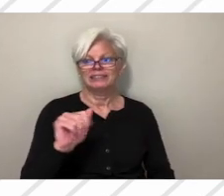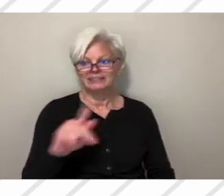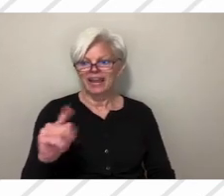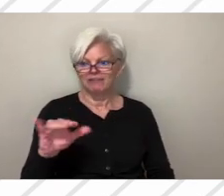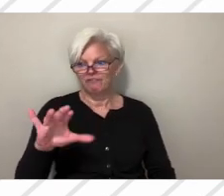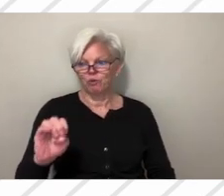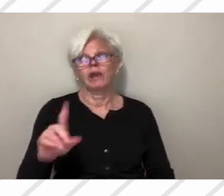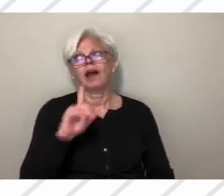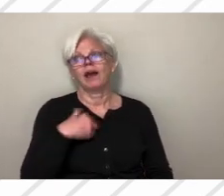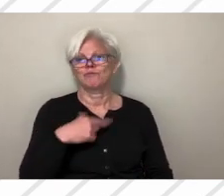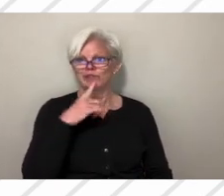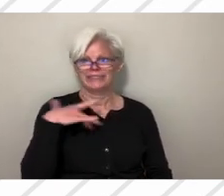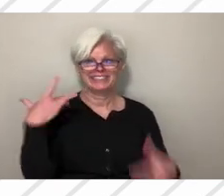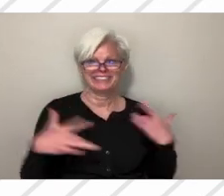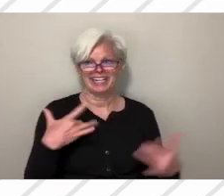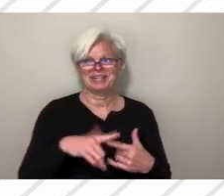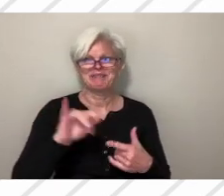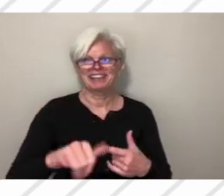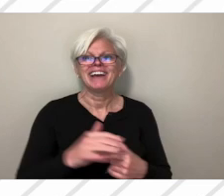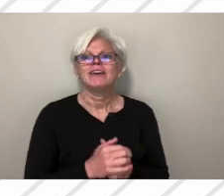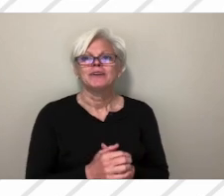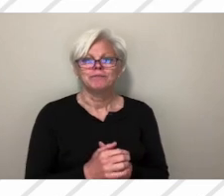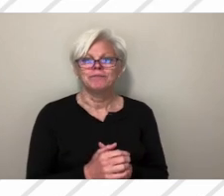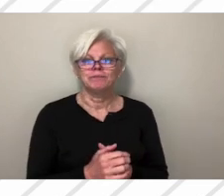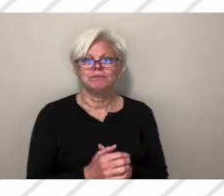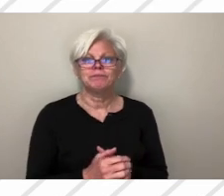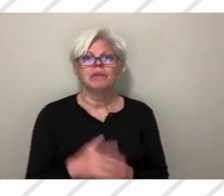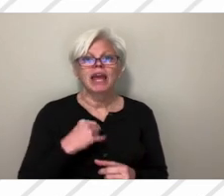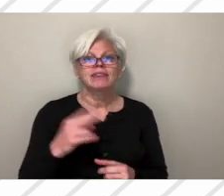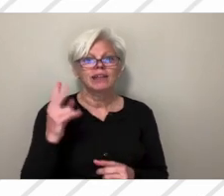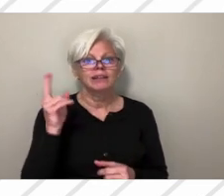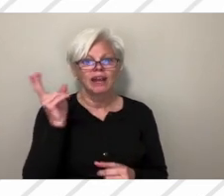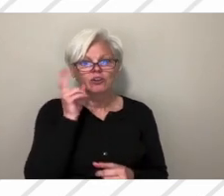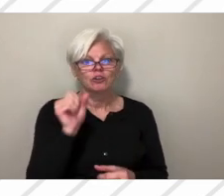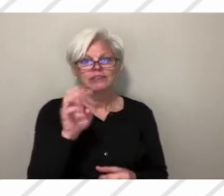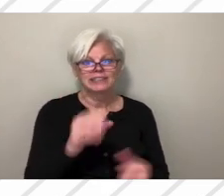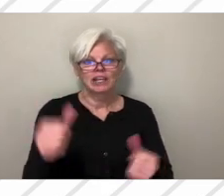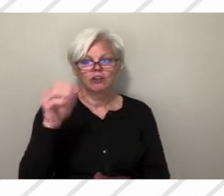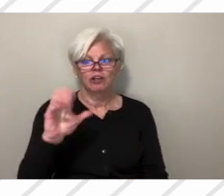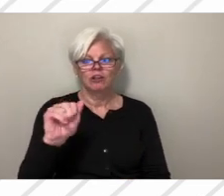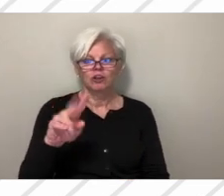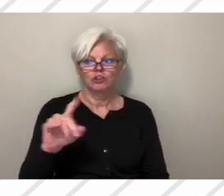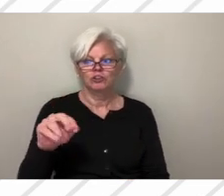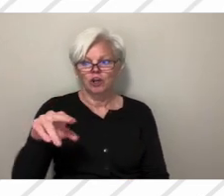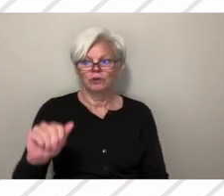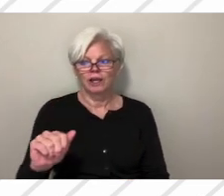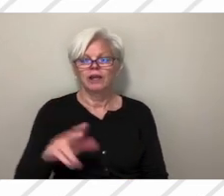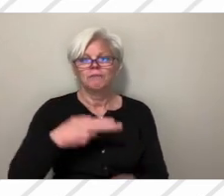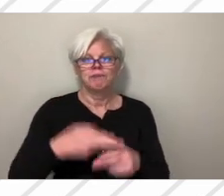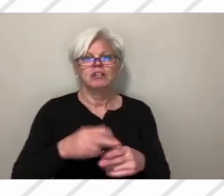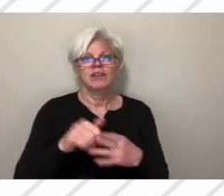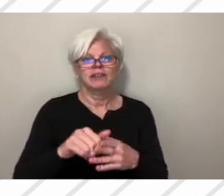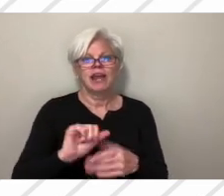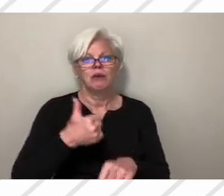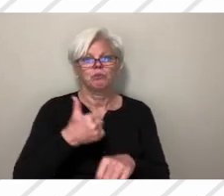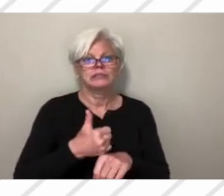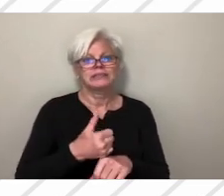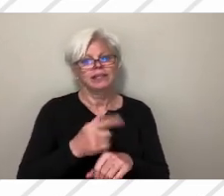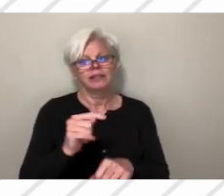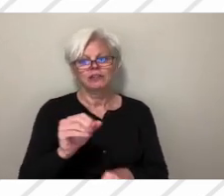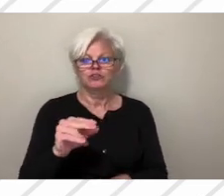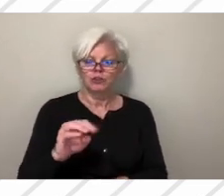excited about. And then I heard Secretary Cardona mention that they'll help set the tone of the issues to come to